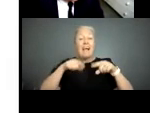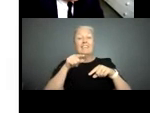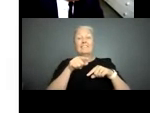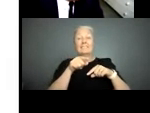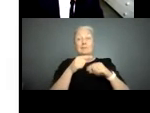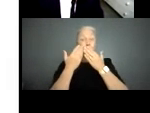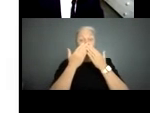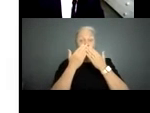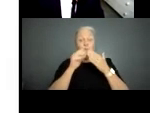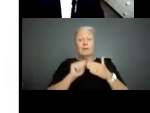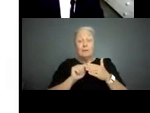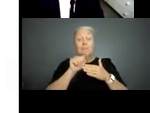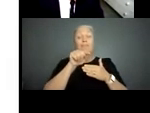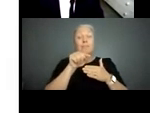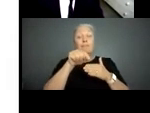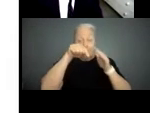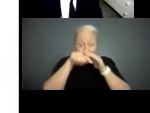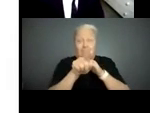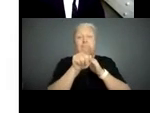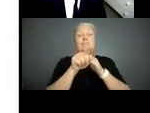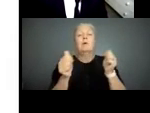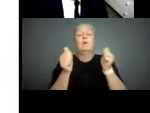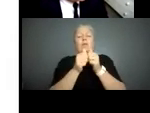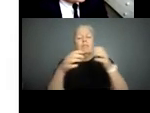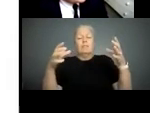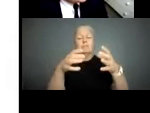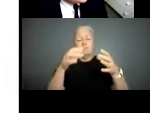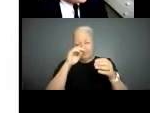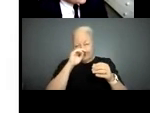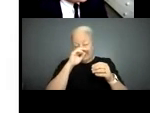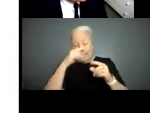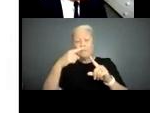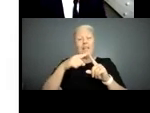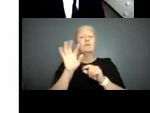not got a toilet to go to either if there isn't ramp access to